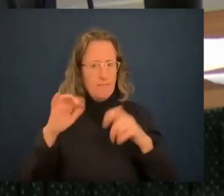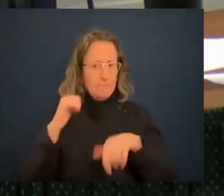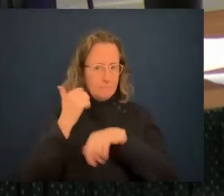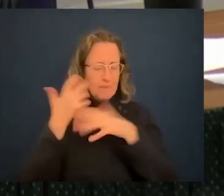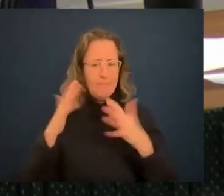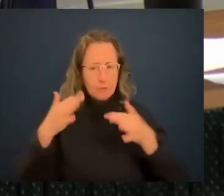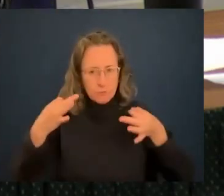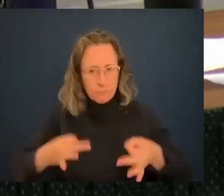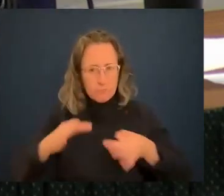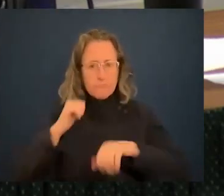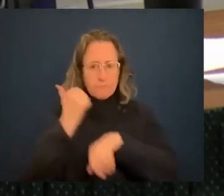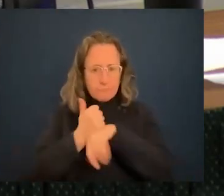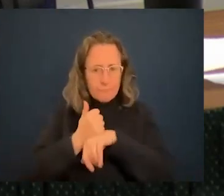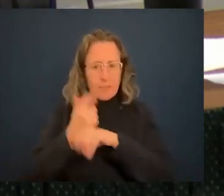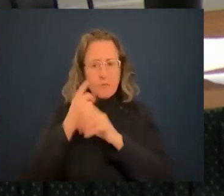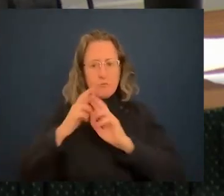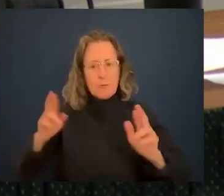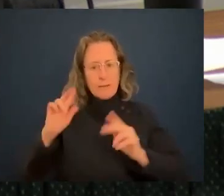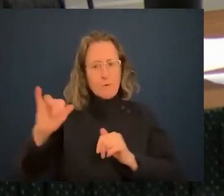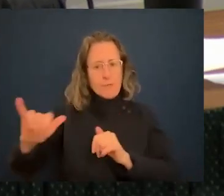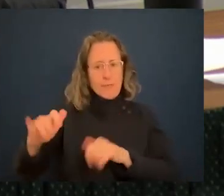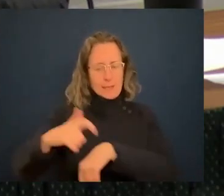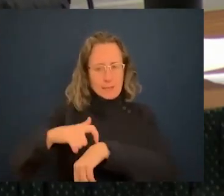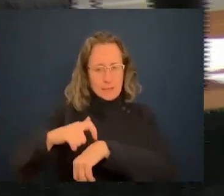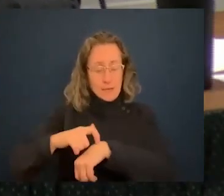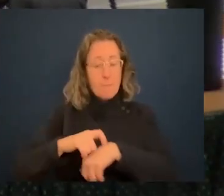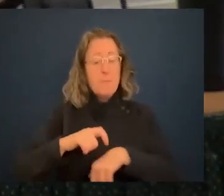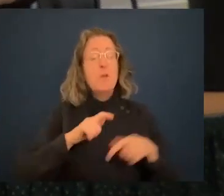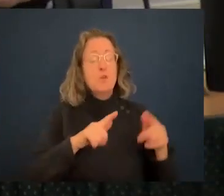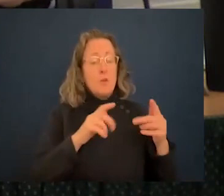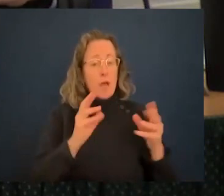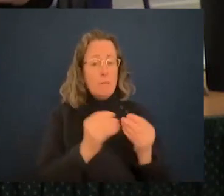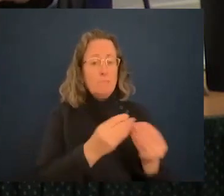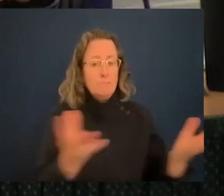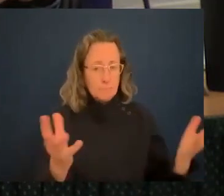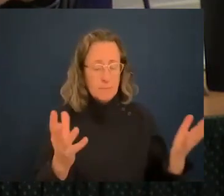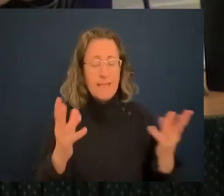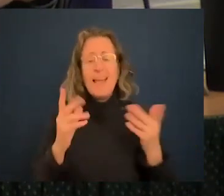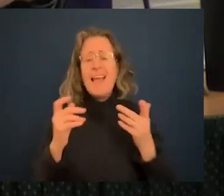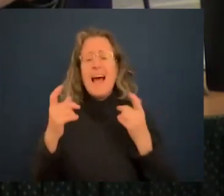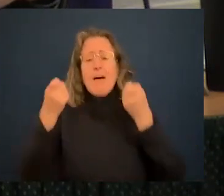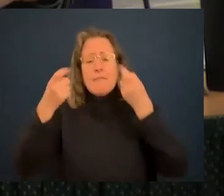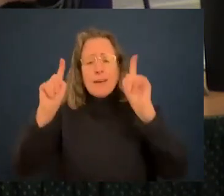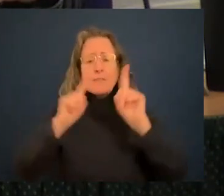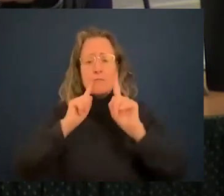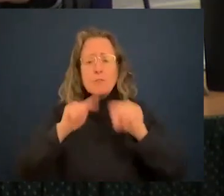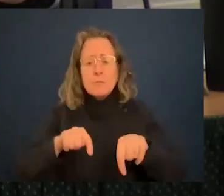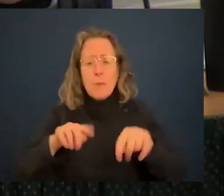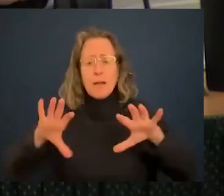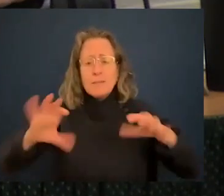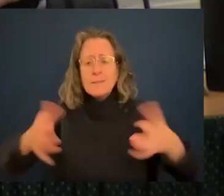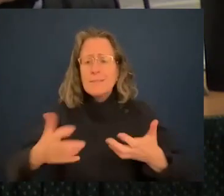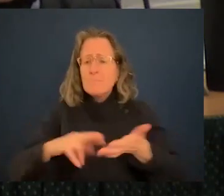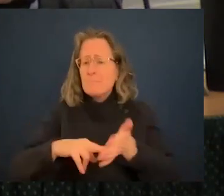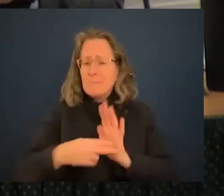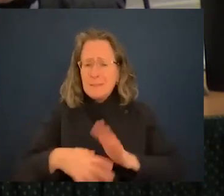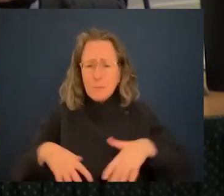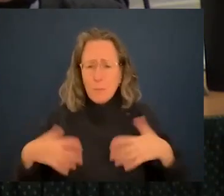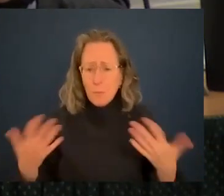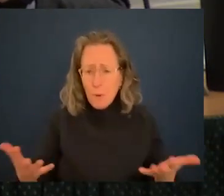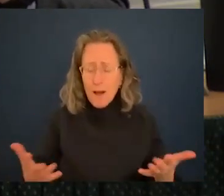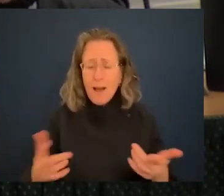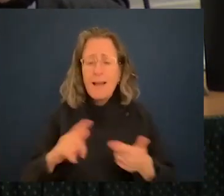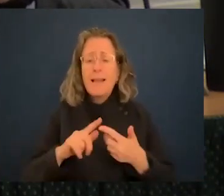in your backup materials discusses what effective response force is uh it also describes what the National